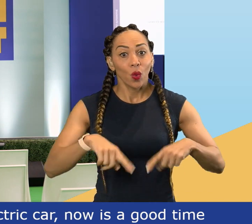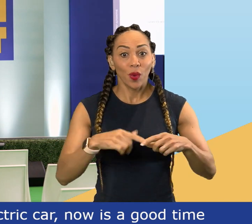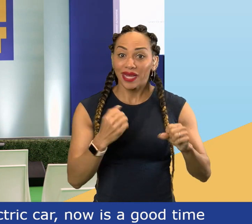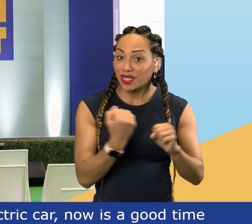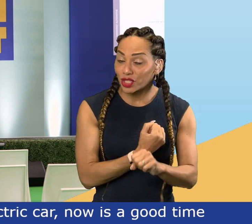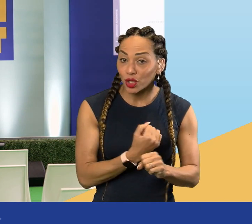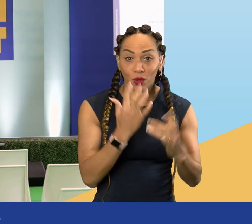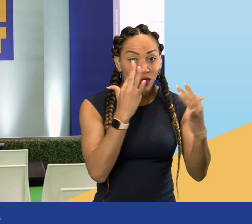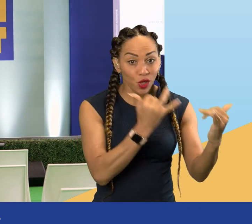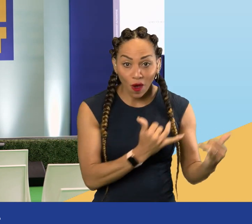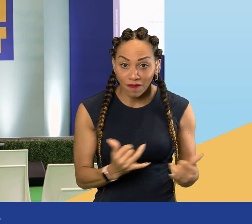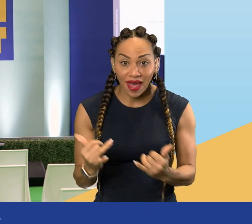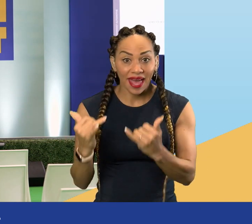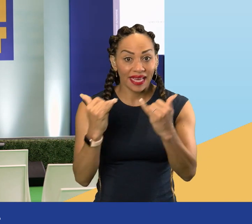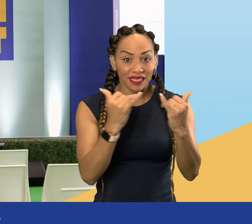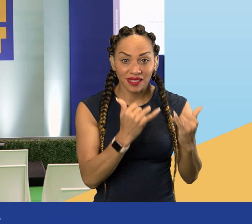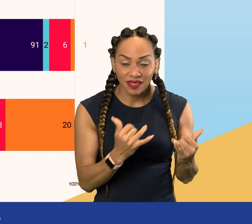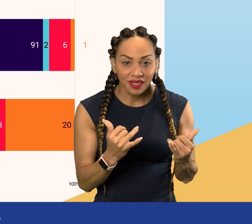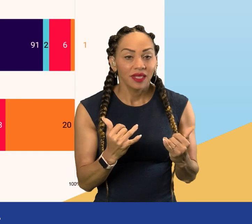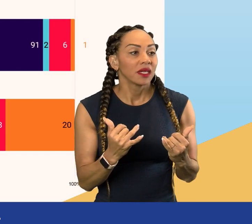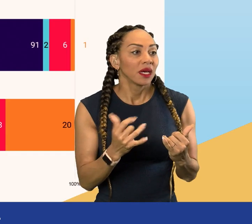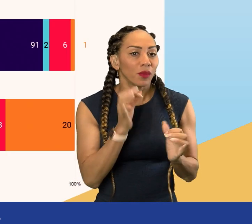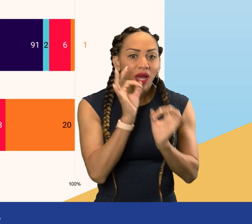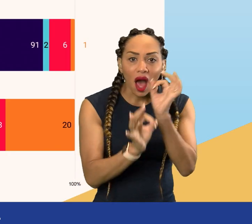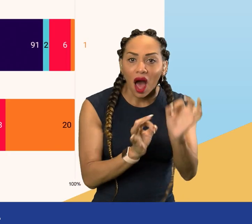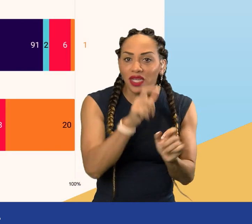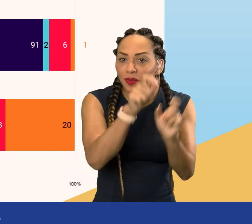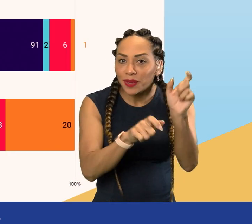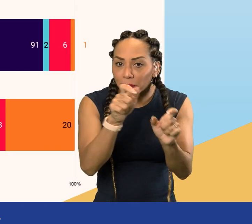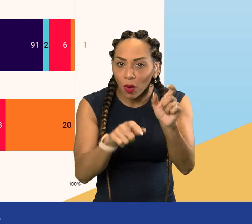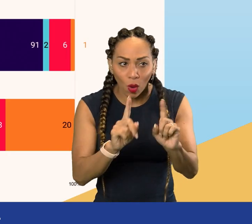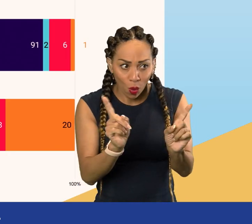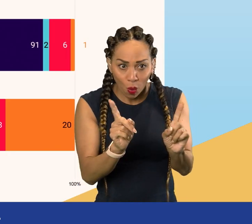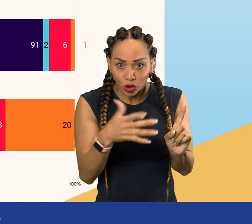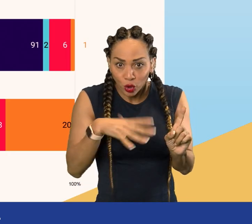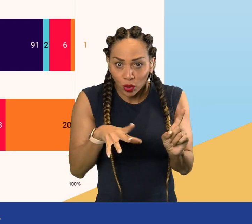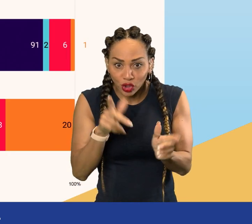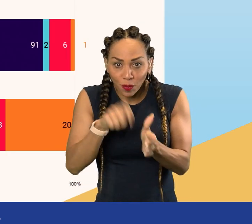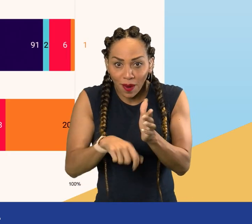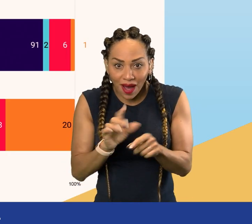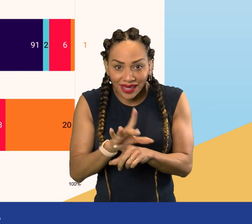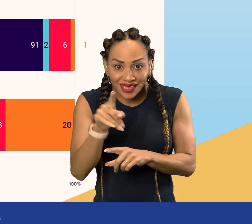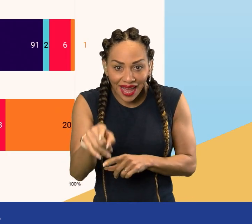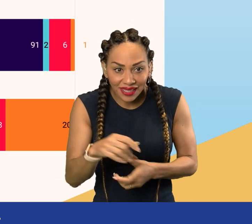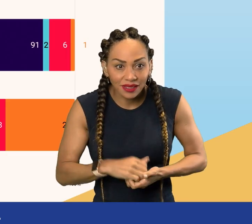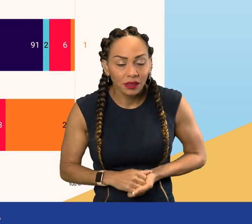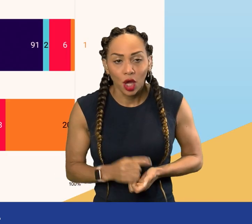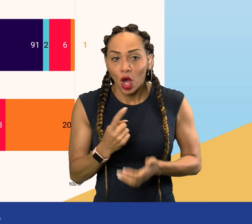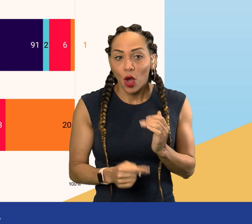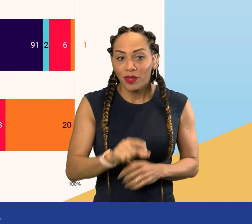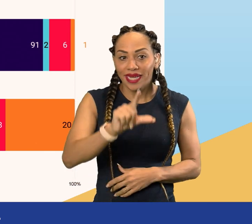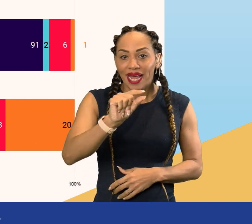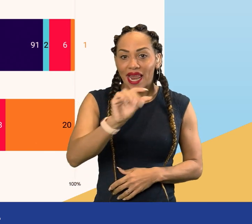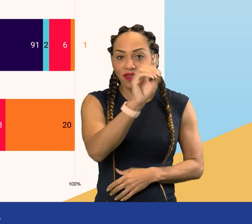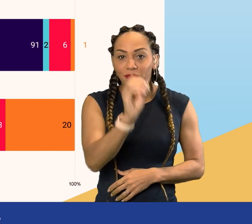electric cars, what are they thinking of buying next? So ICE drivers, that's petrol, diesel cars, etc., just 11% of them are